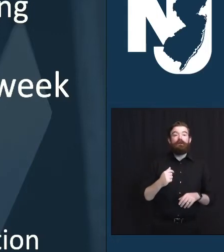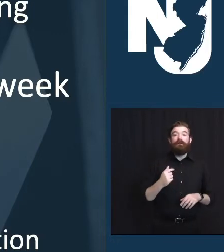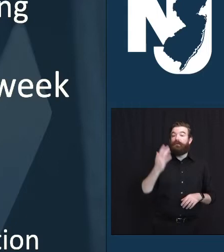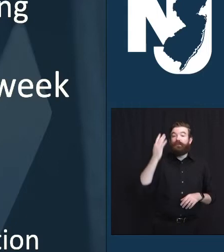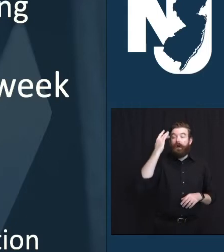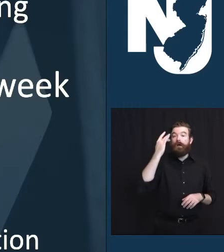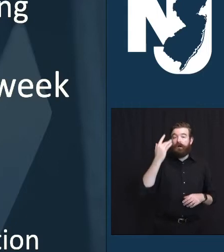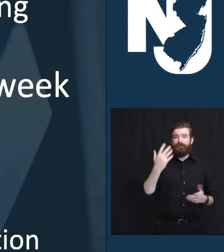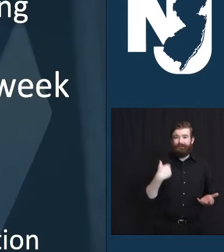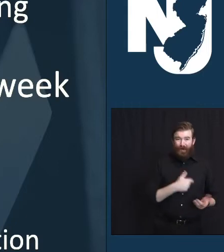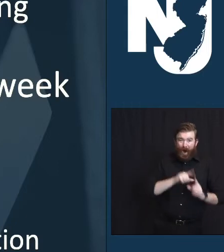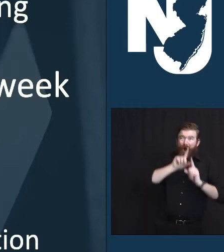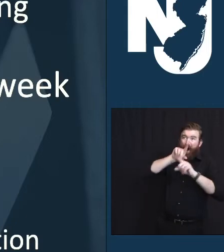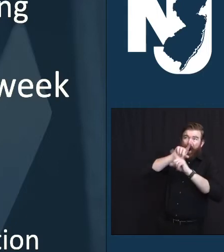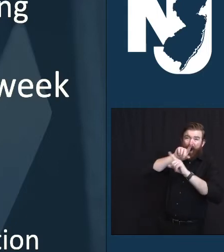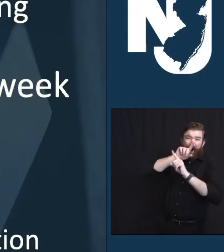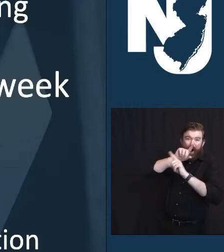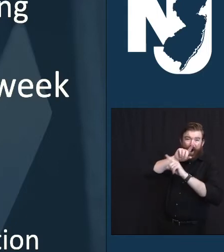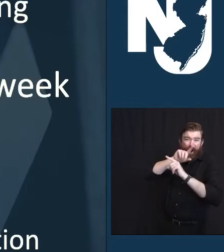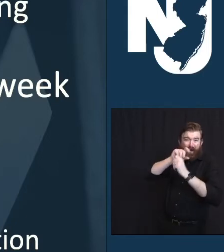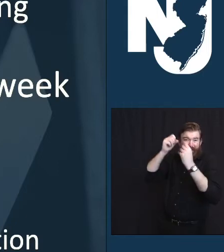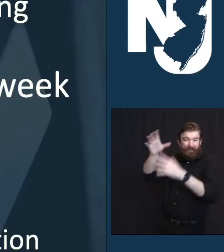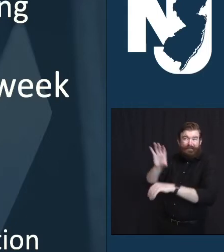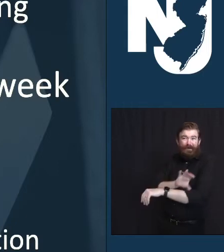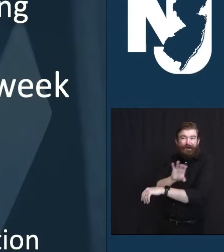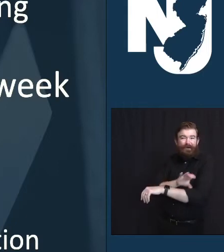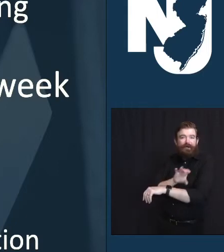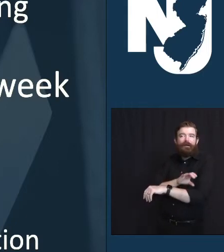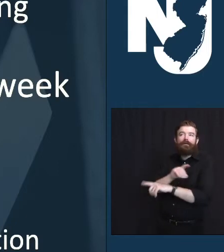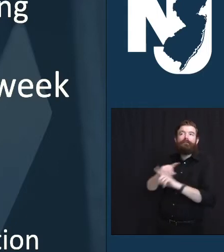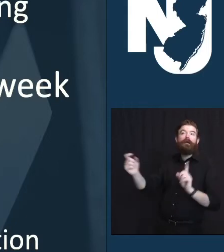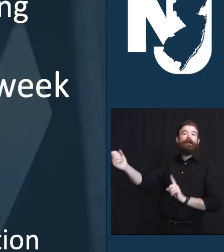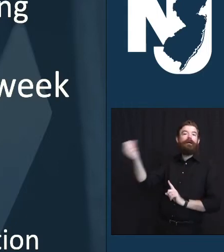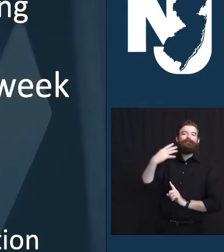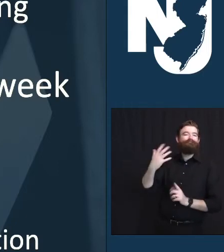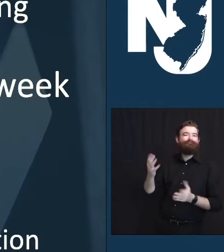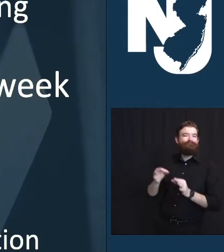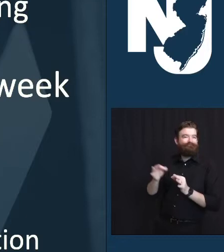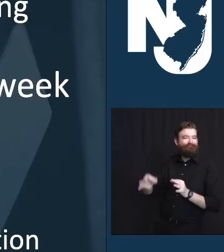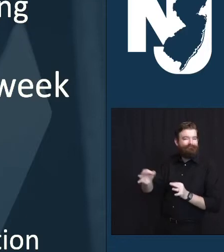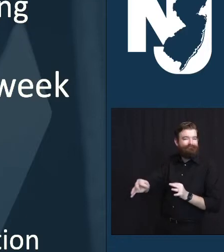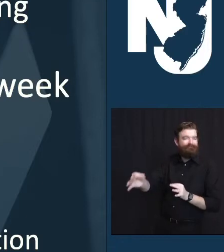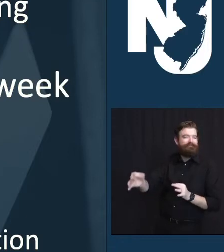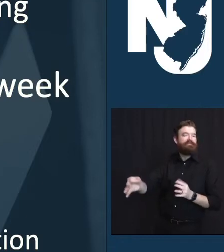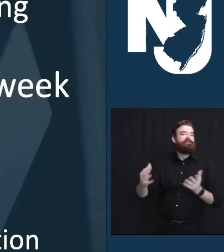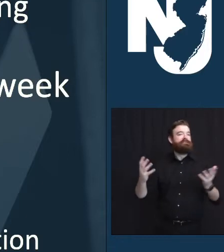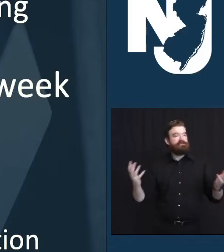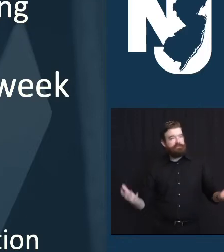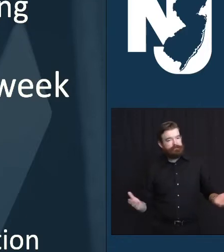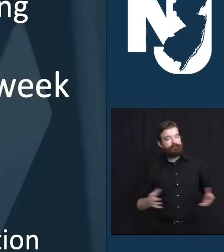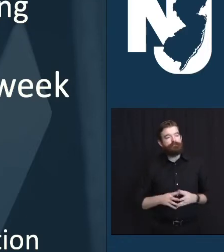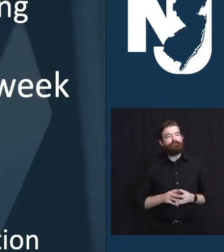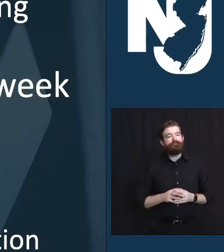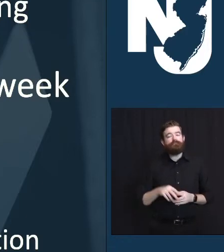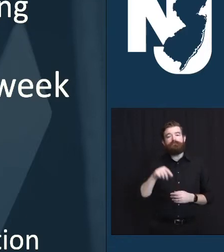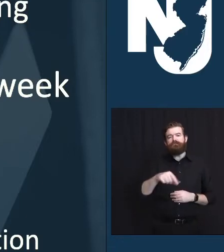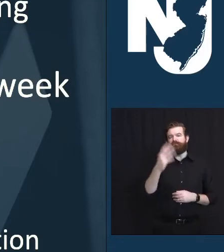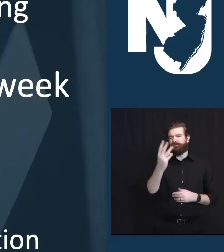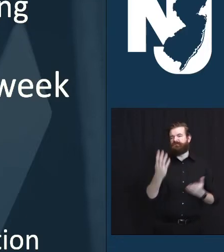and this gap will be closed. We may have one more update on this number on Wednesday as our schools enter winter break. And all